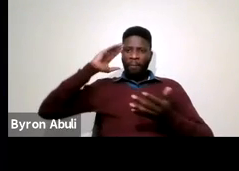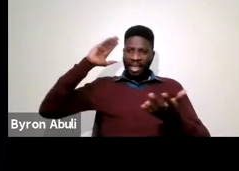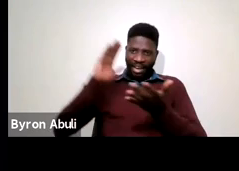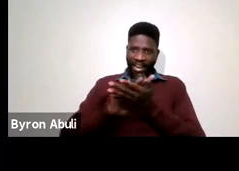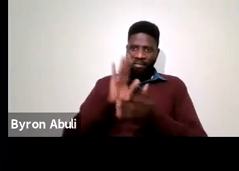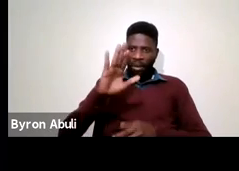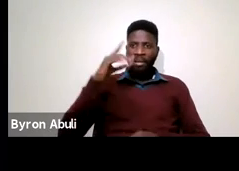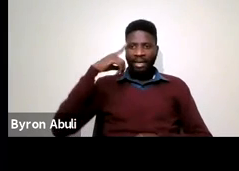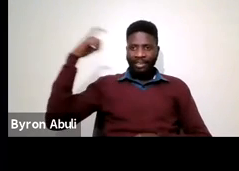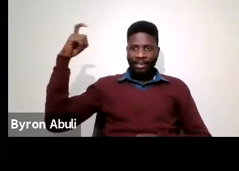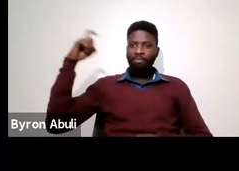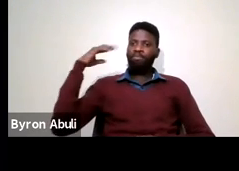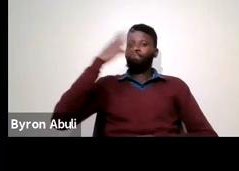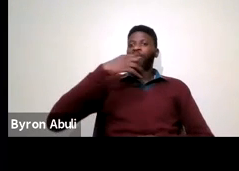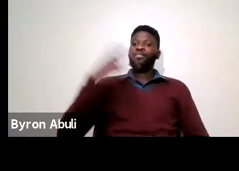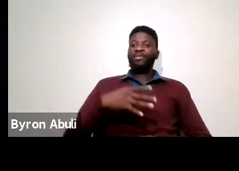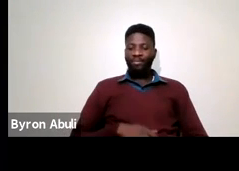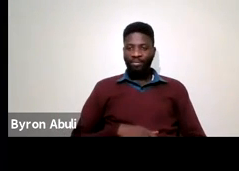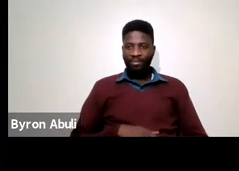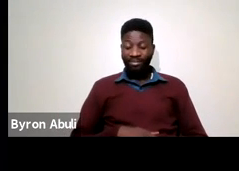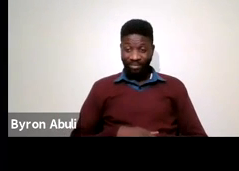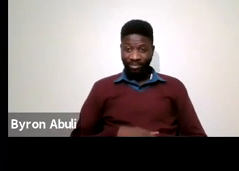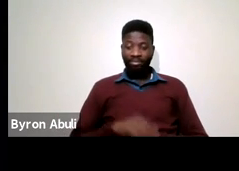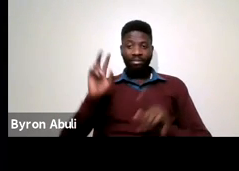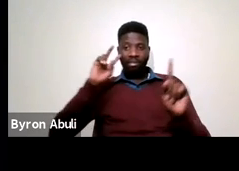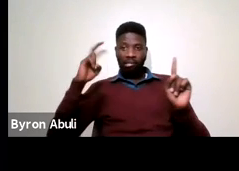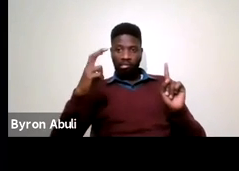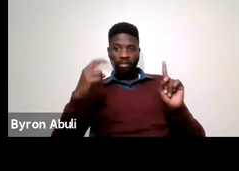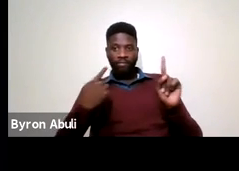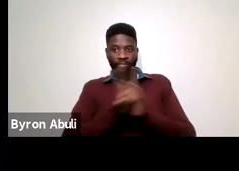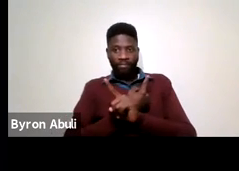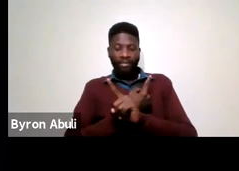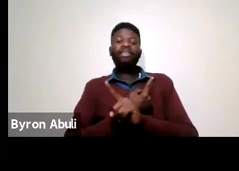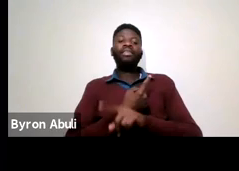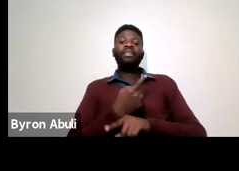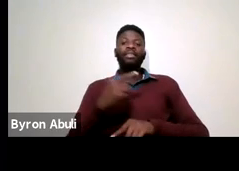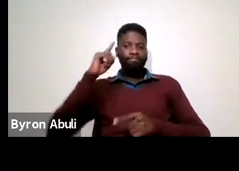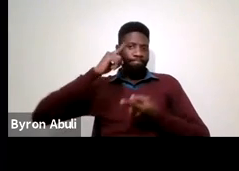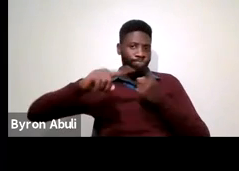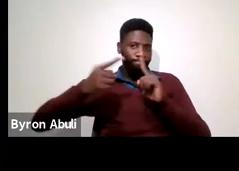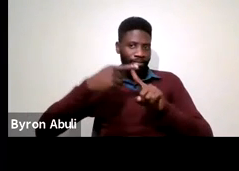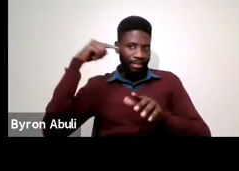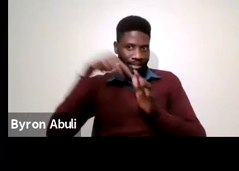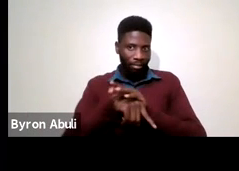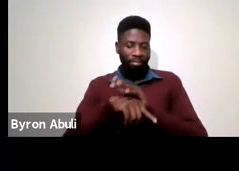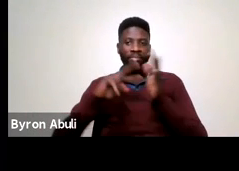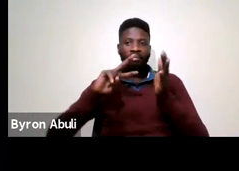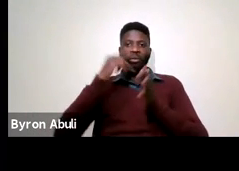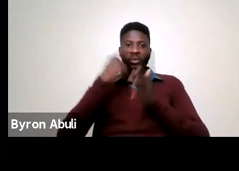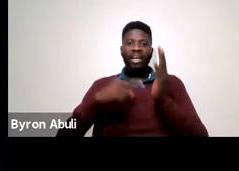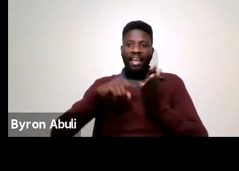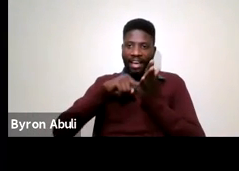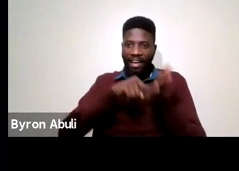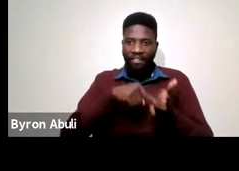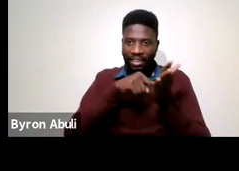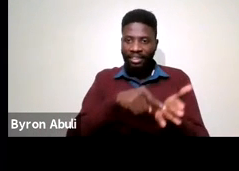When you look at this from another angle and with a 60 cents, you'll see the emphasis of matter that